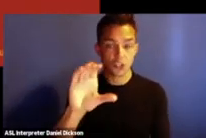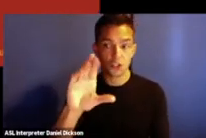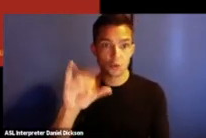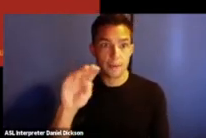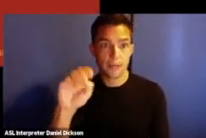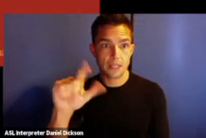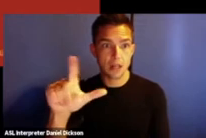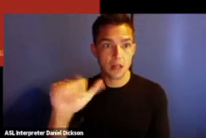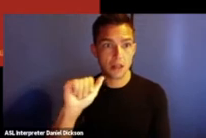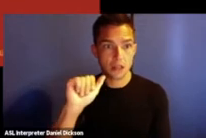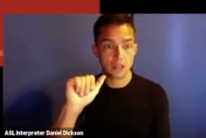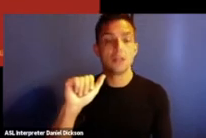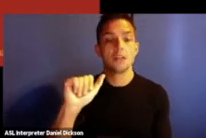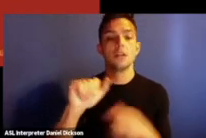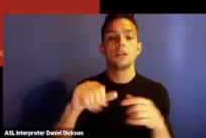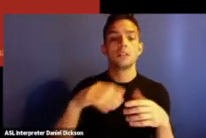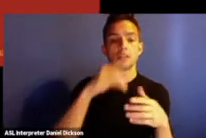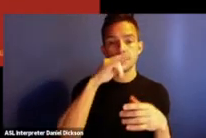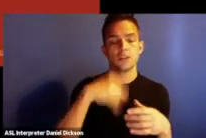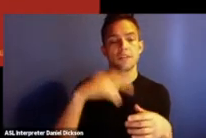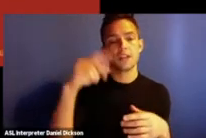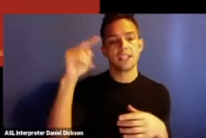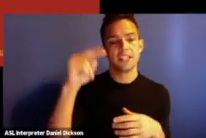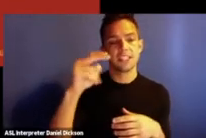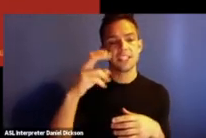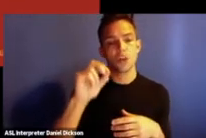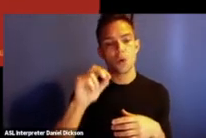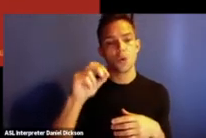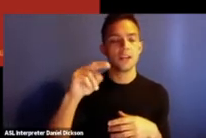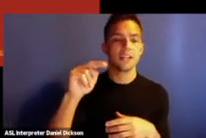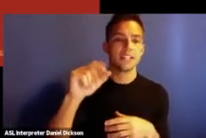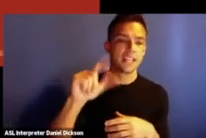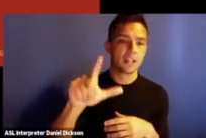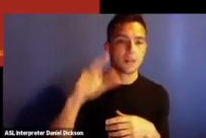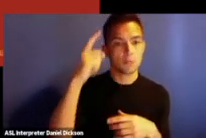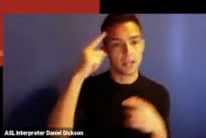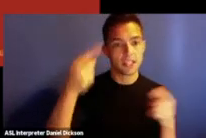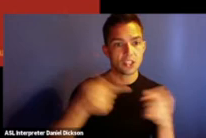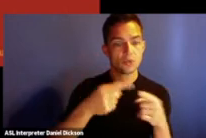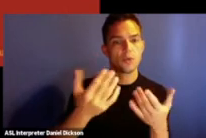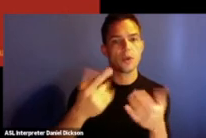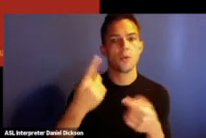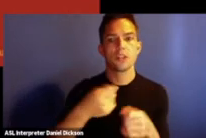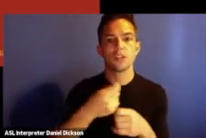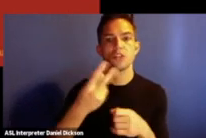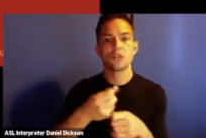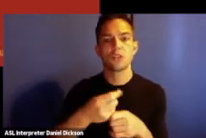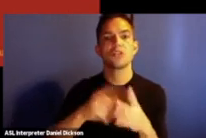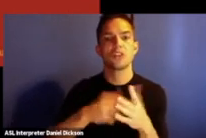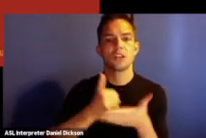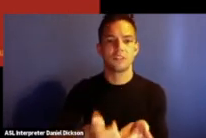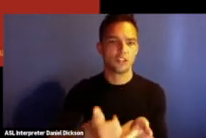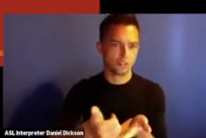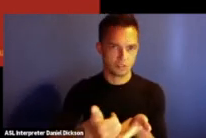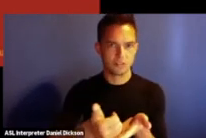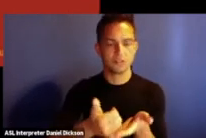with our young children who have a neonatal brain injury, we often wait 1 to 2 years to start intervention. Now, one of the